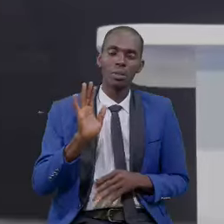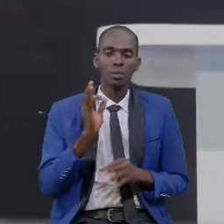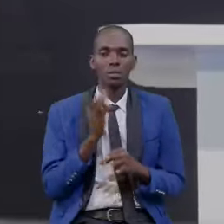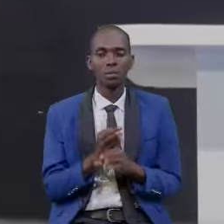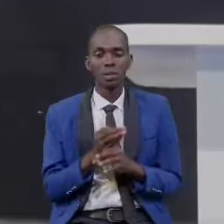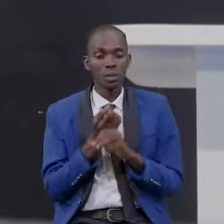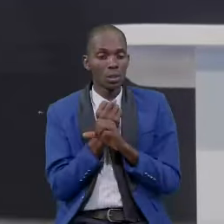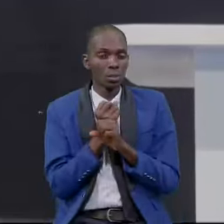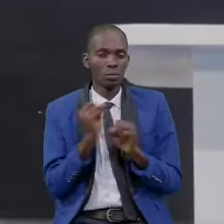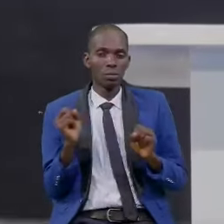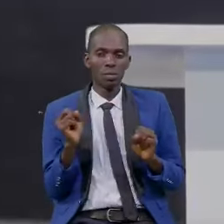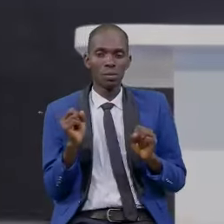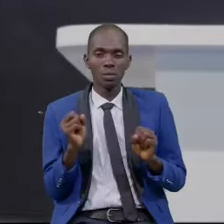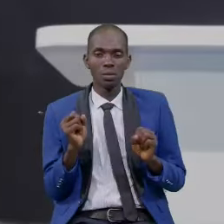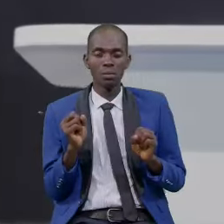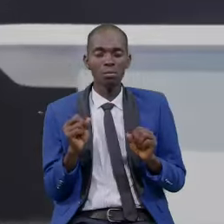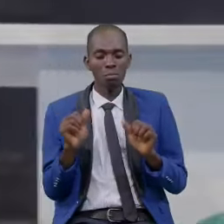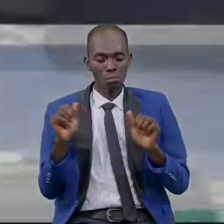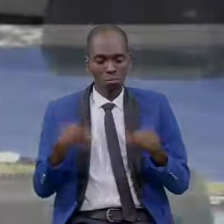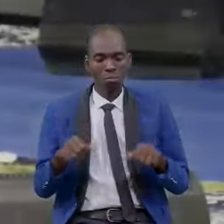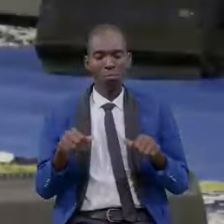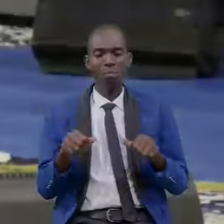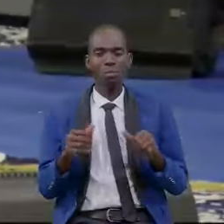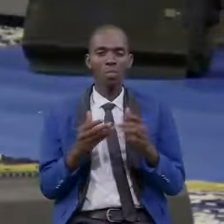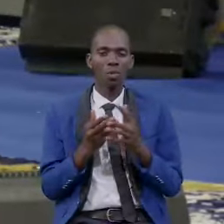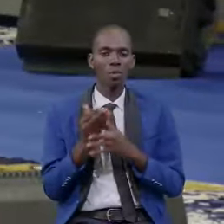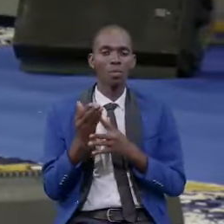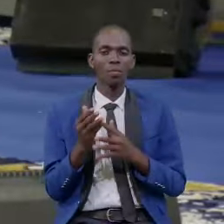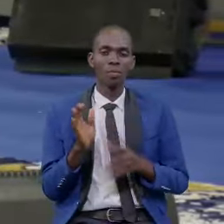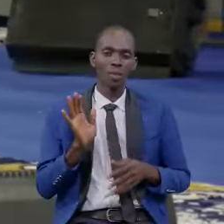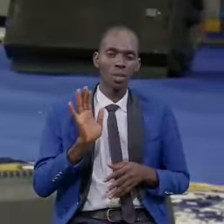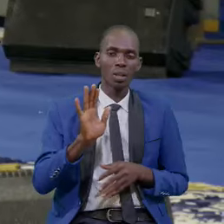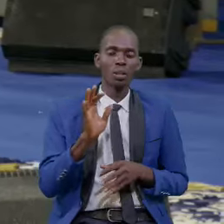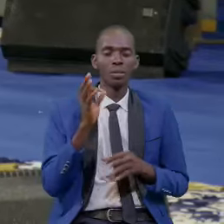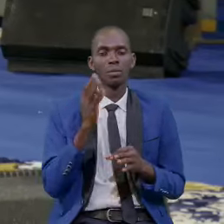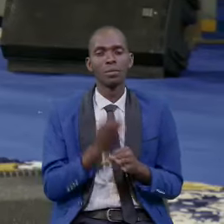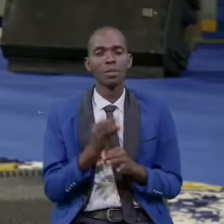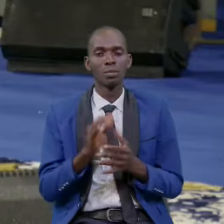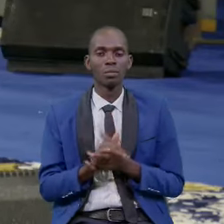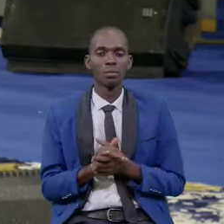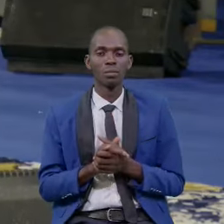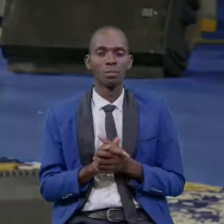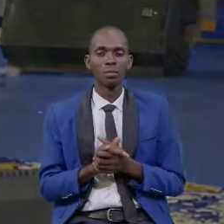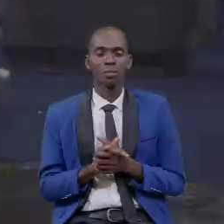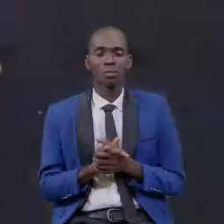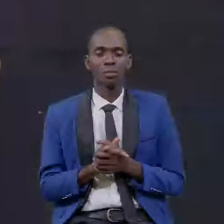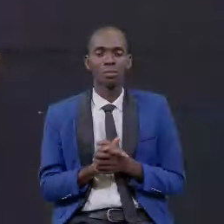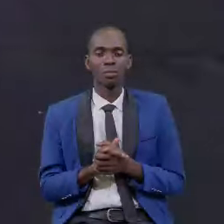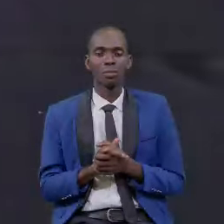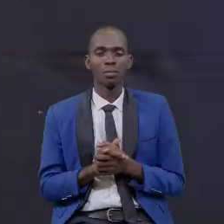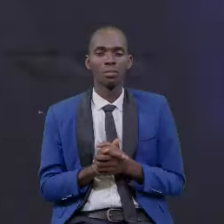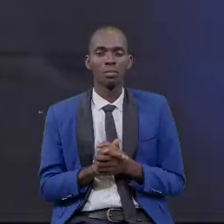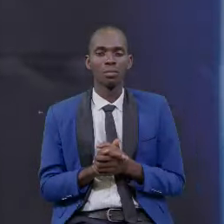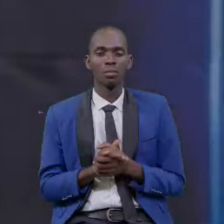Salvation. Salvation possible through thy faith. We're looking at